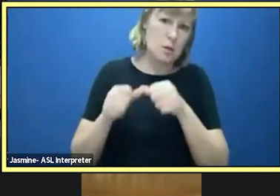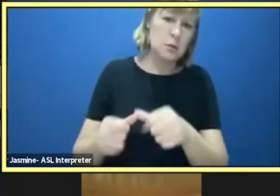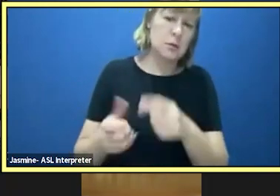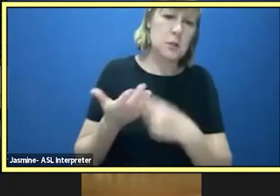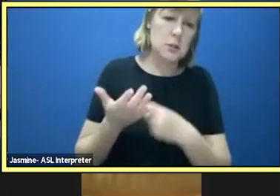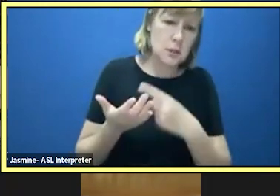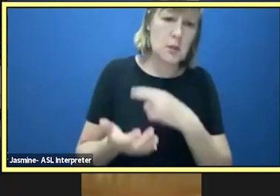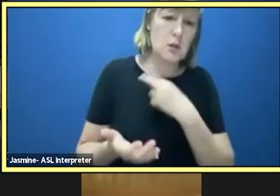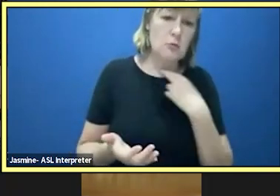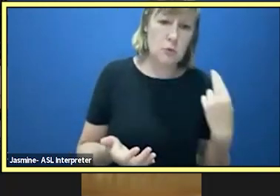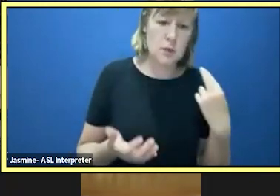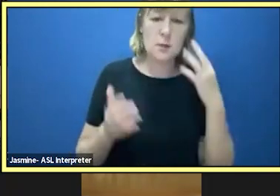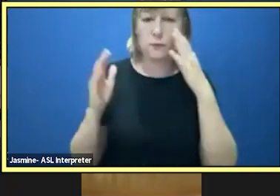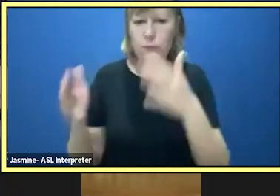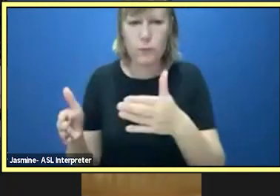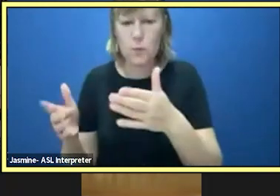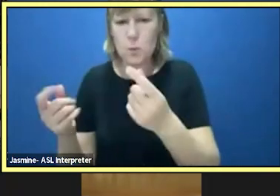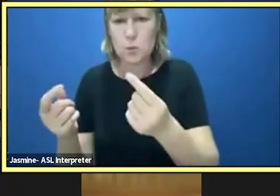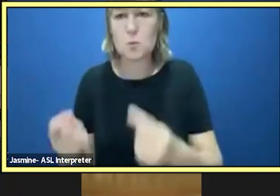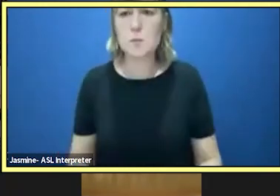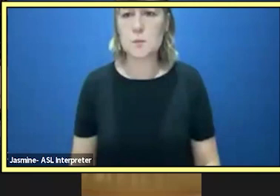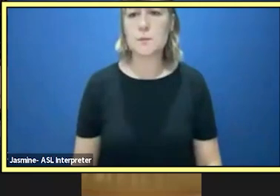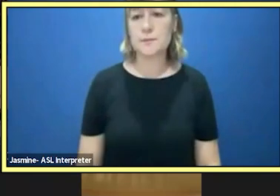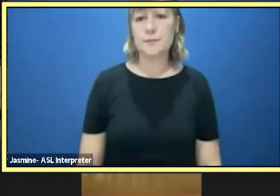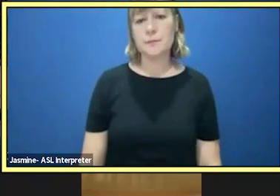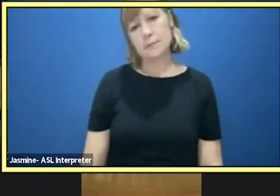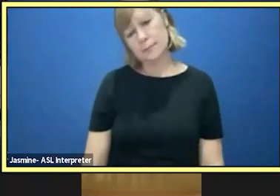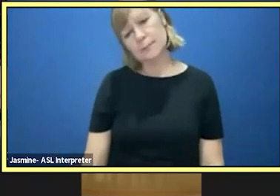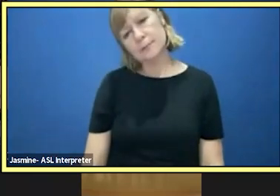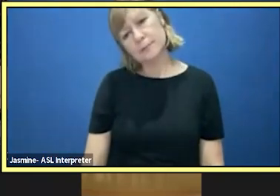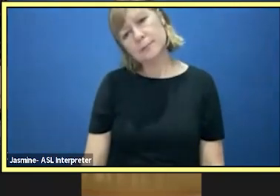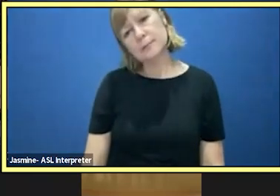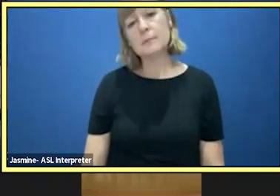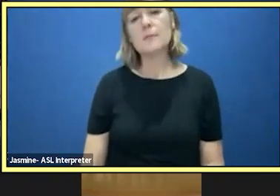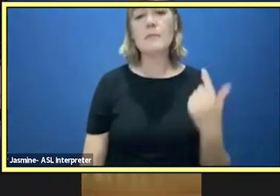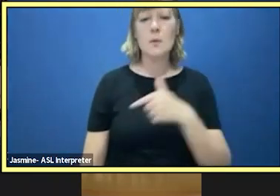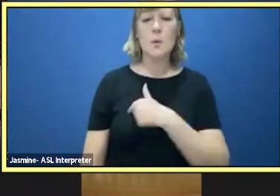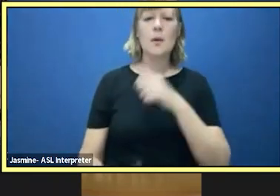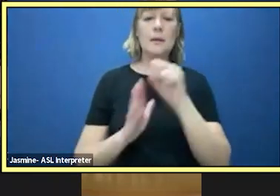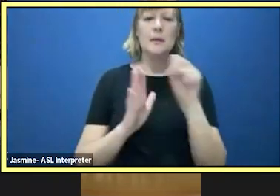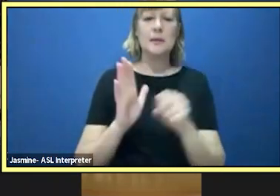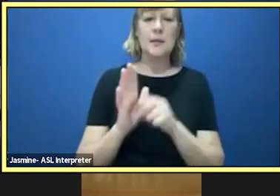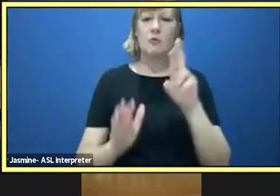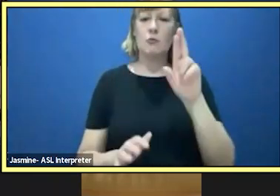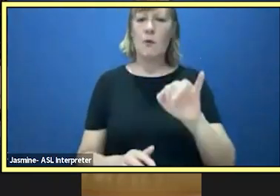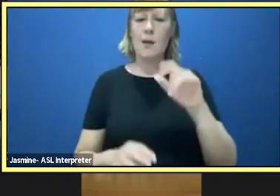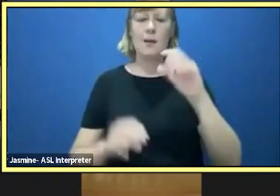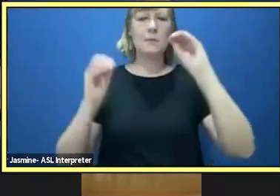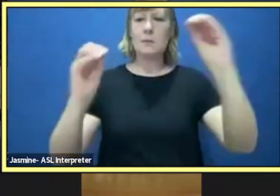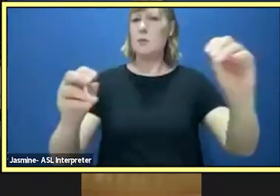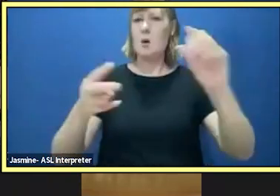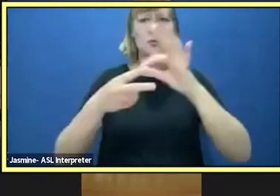them. But we as a state of Rhode Island do not have a choice in implementing conflict-free